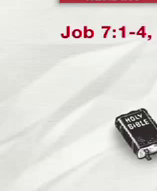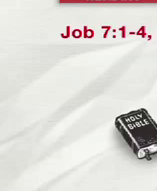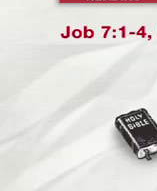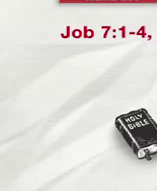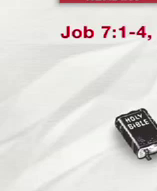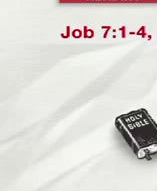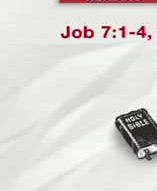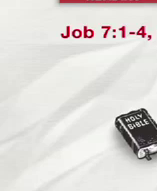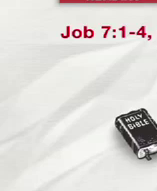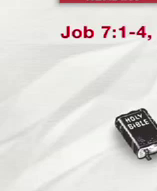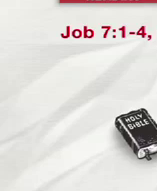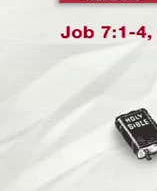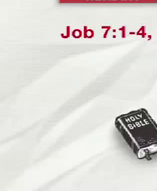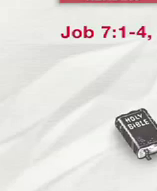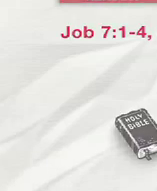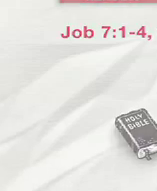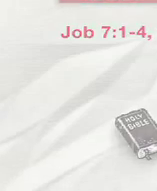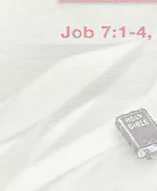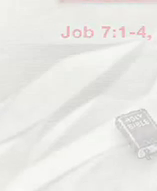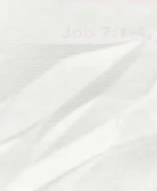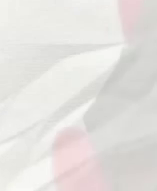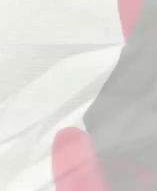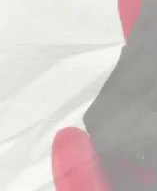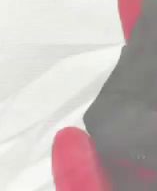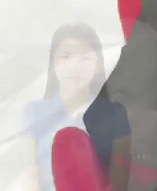The word of the Lord.